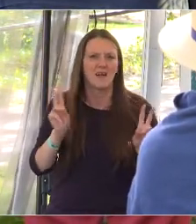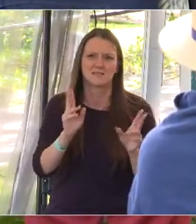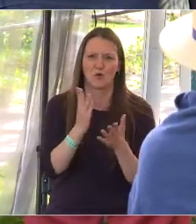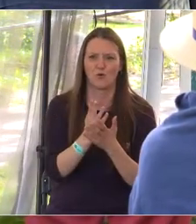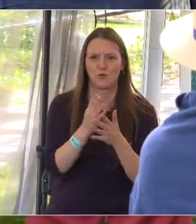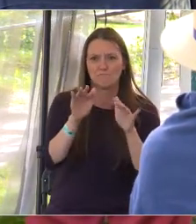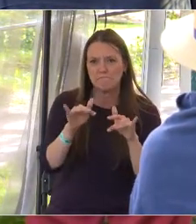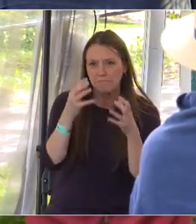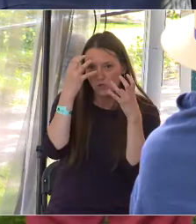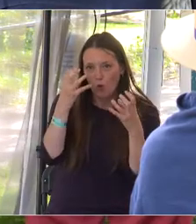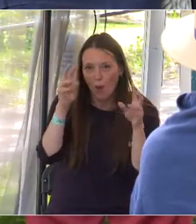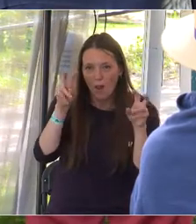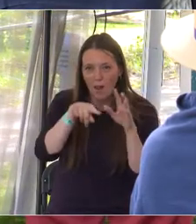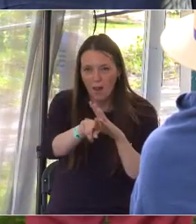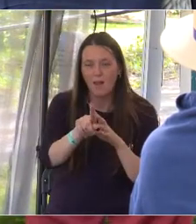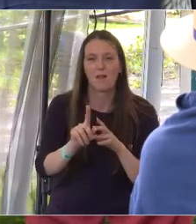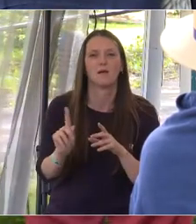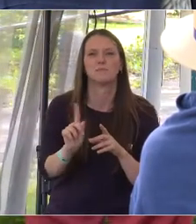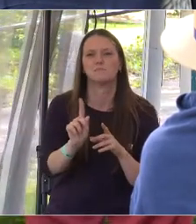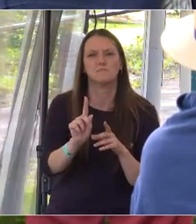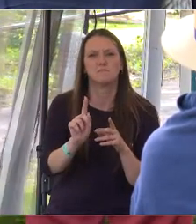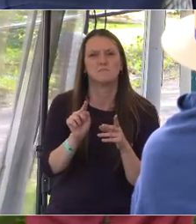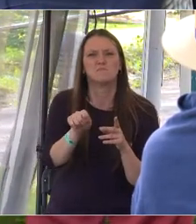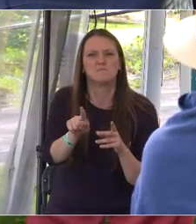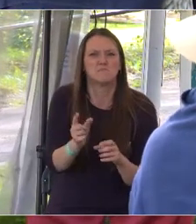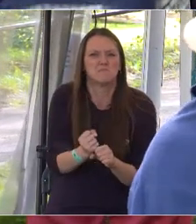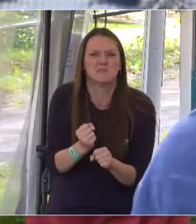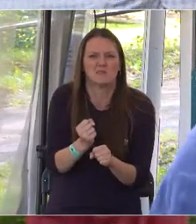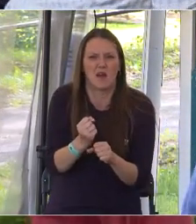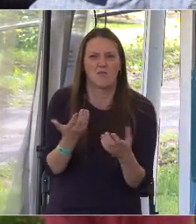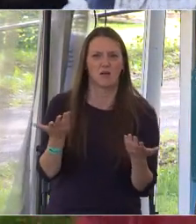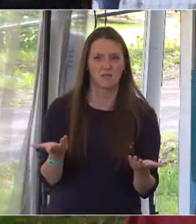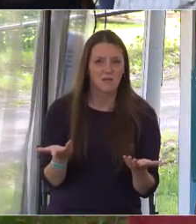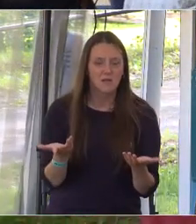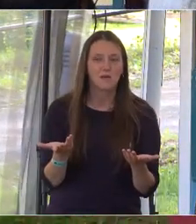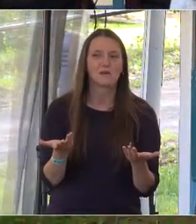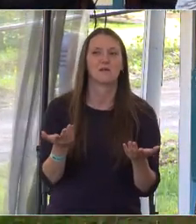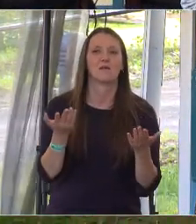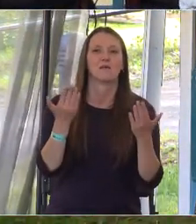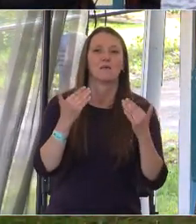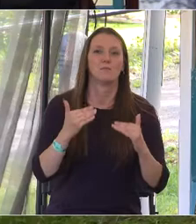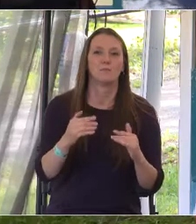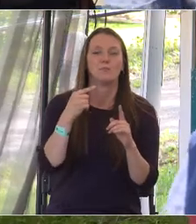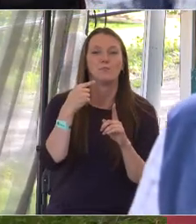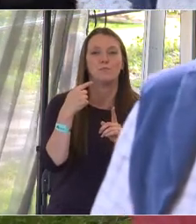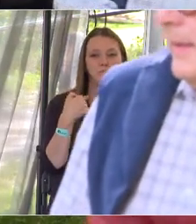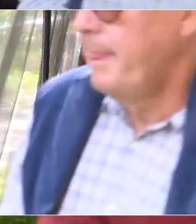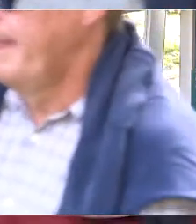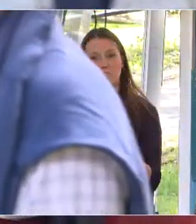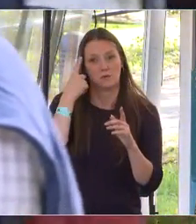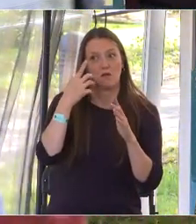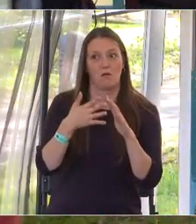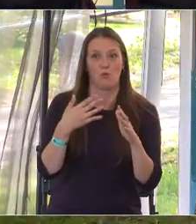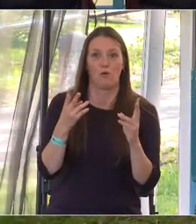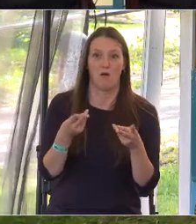and who are, what do they do? So, as I understand, this is a legitimate question